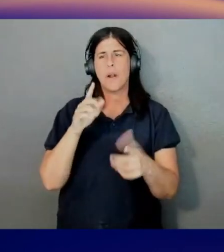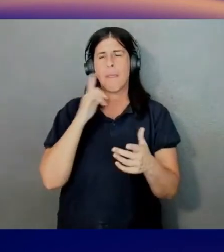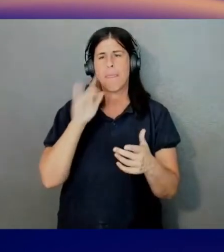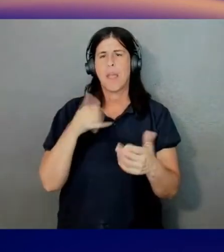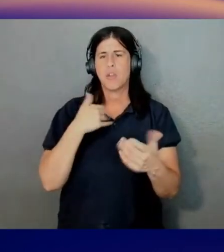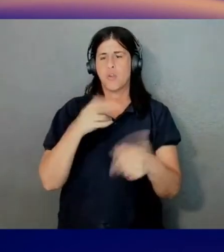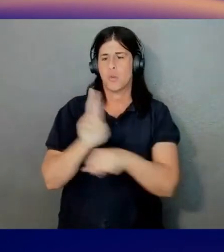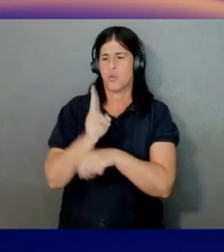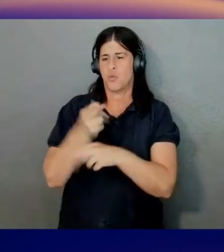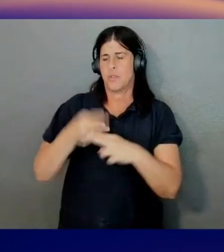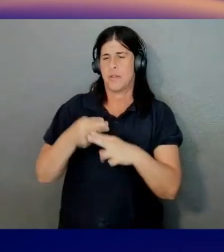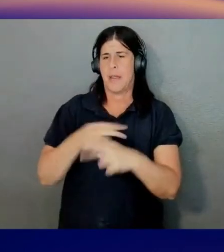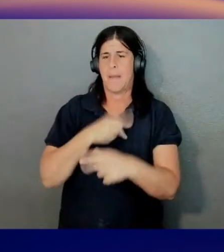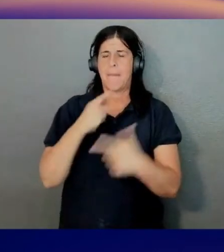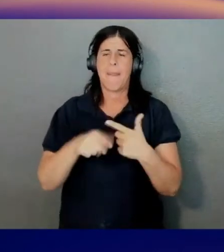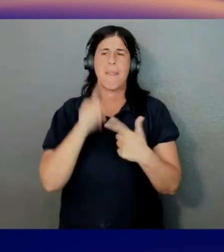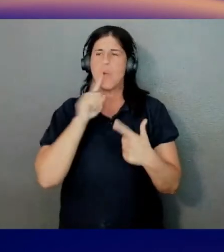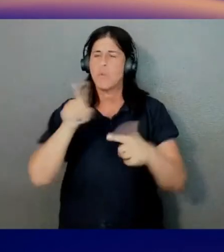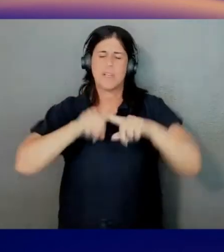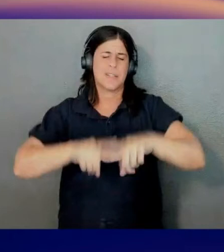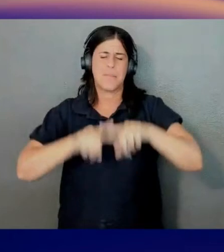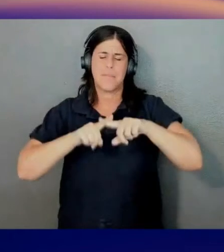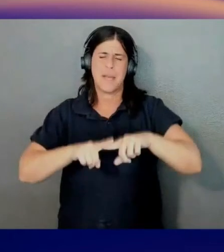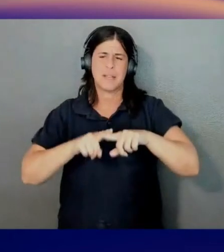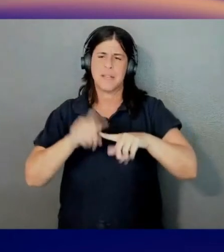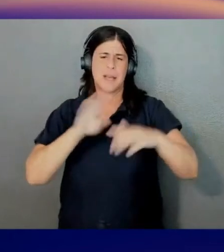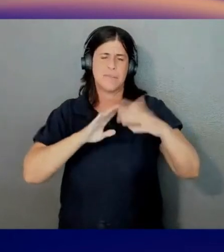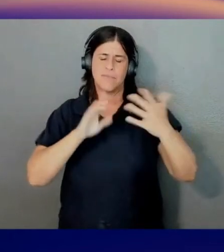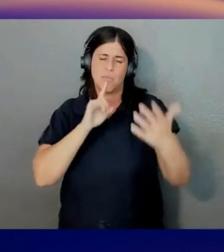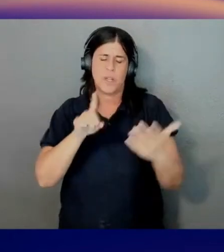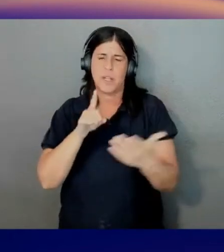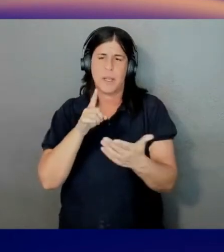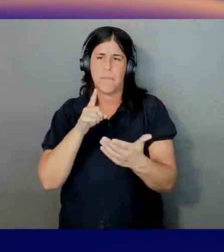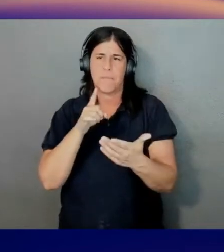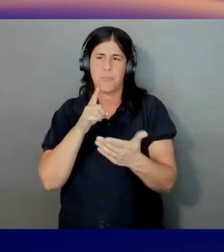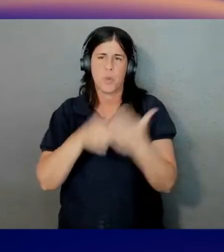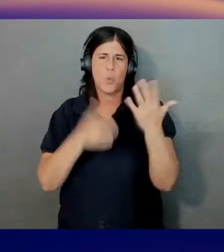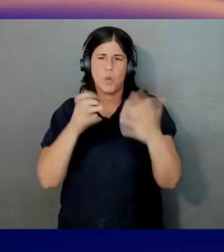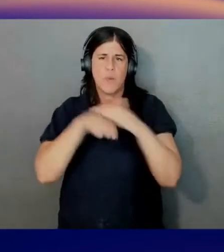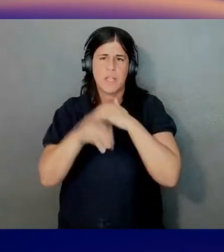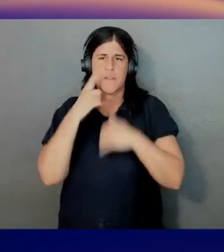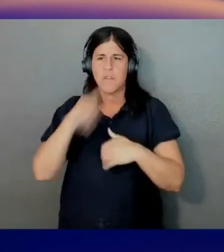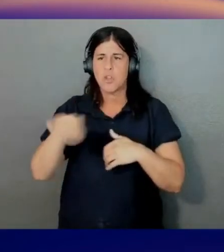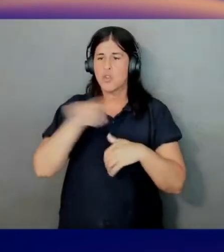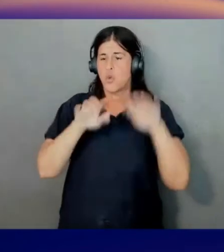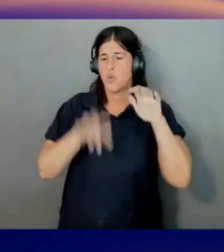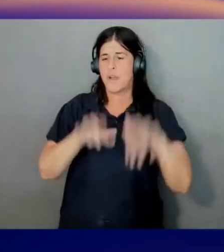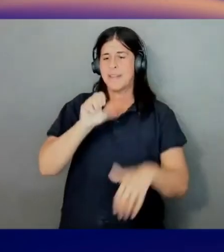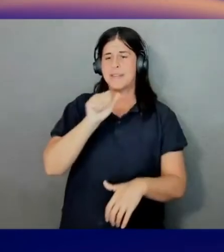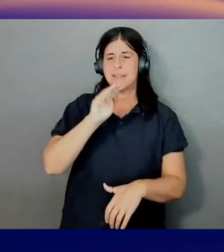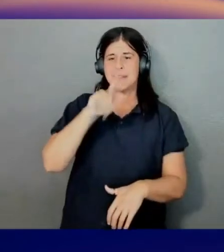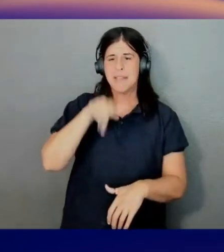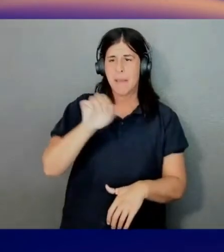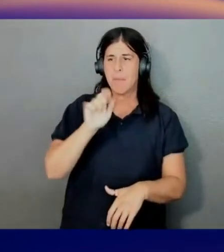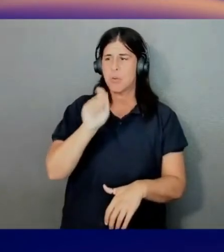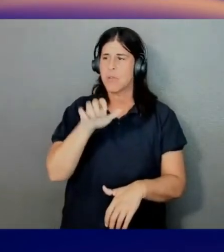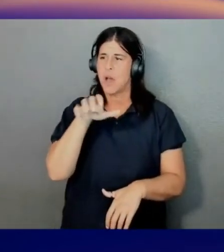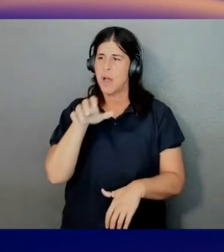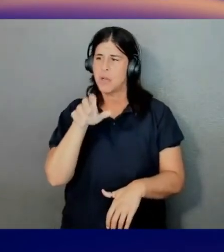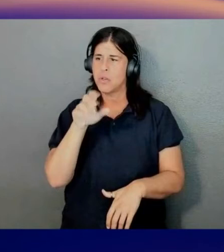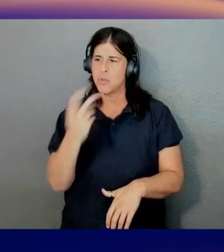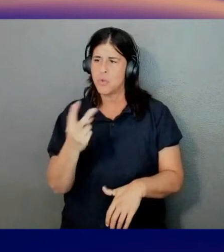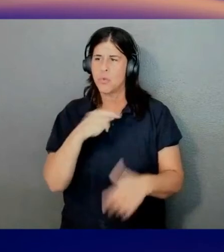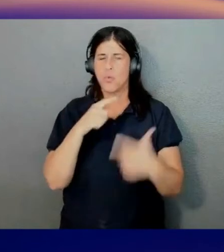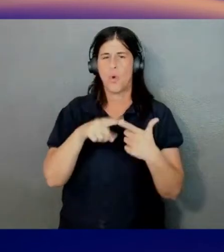Okay. And it all depends on your, basically, your external identity So you're provider. entering SAML.2 or SAML It's just like a words dummy after user.